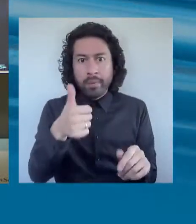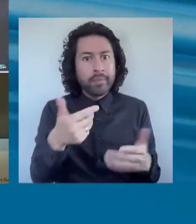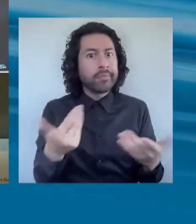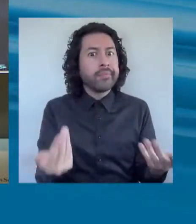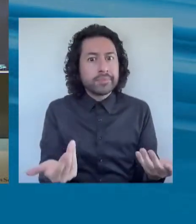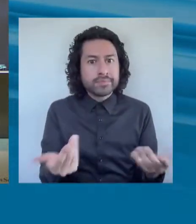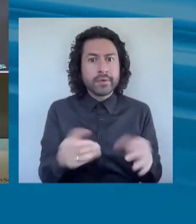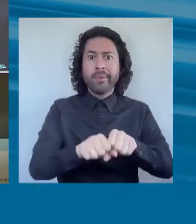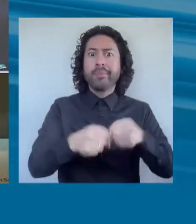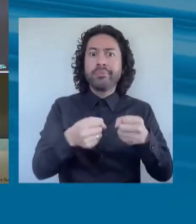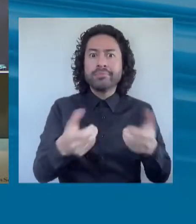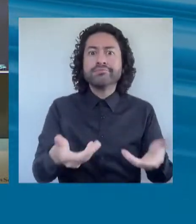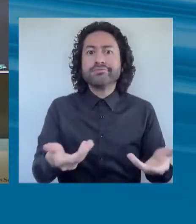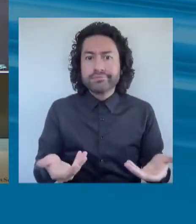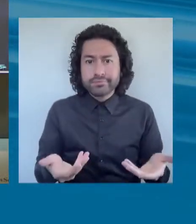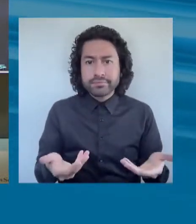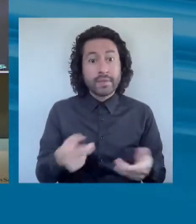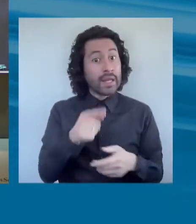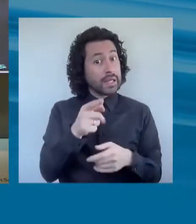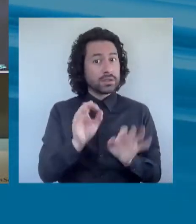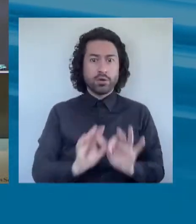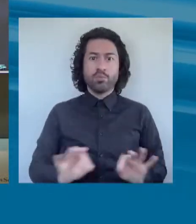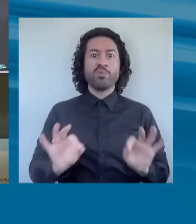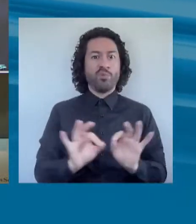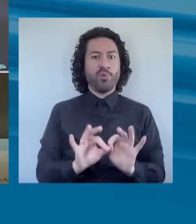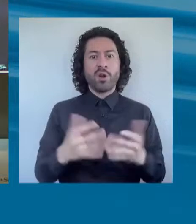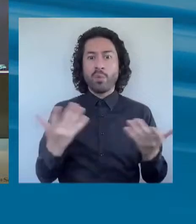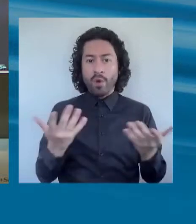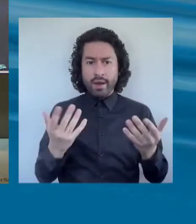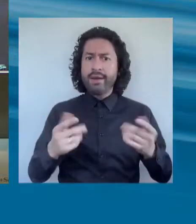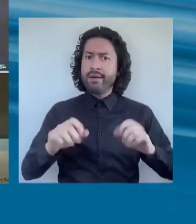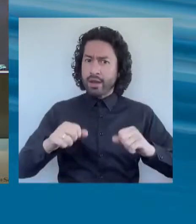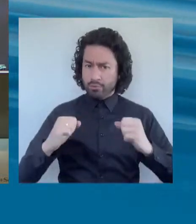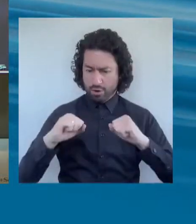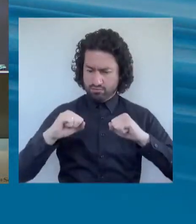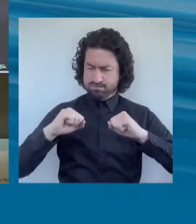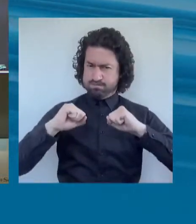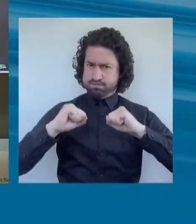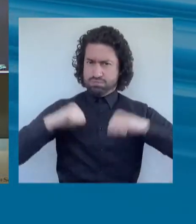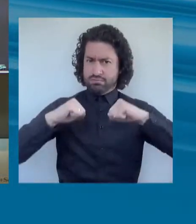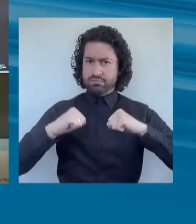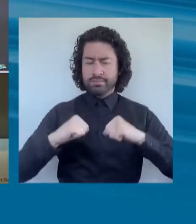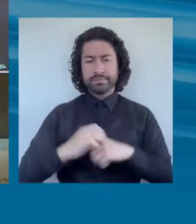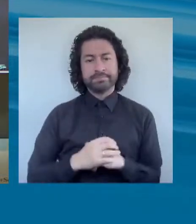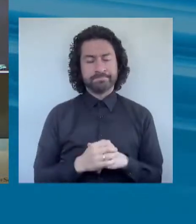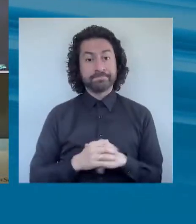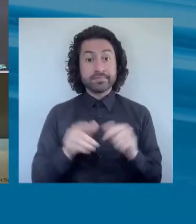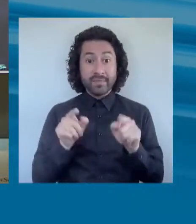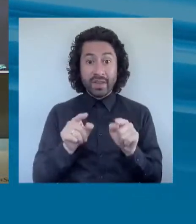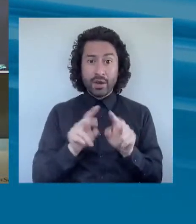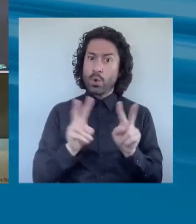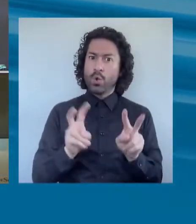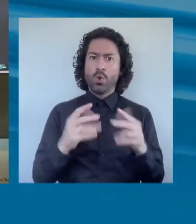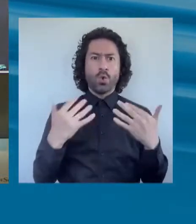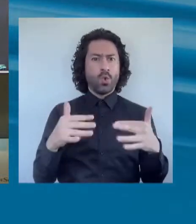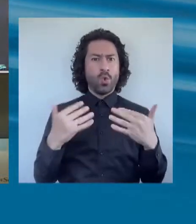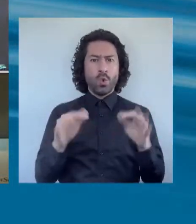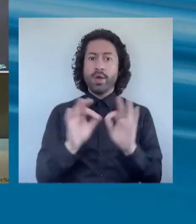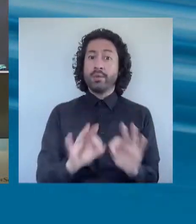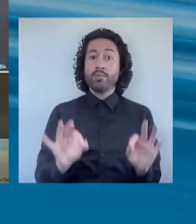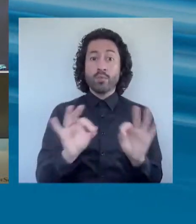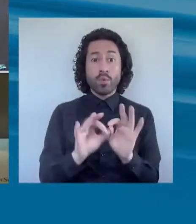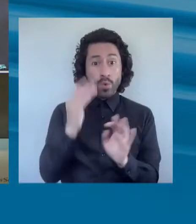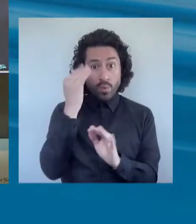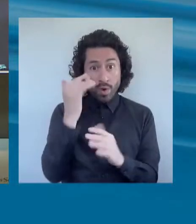what happens if those agreements are breached? This makes us have agreements that have muscle and that